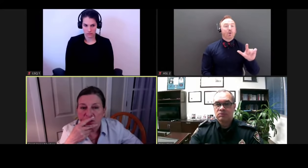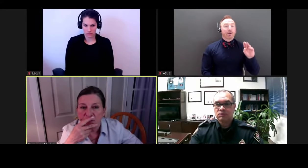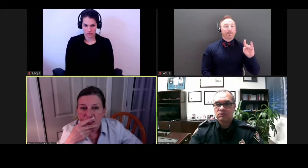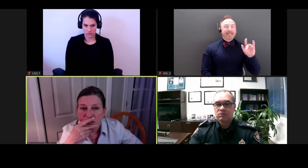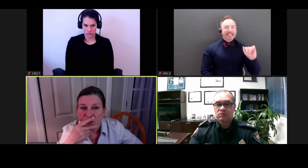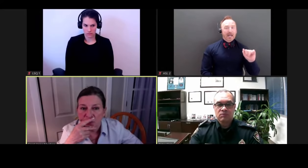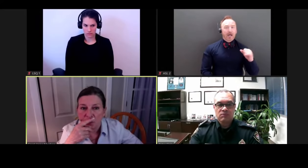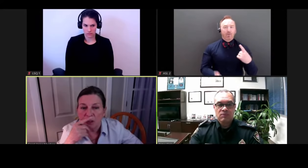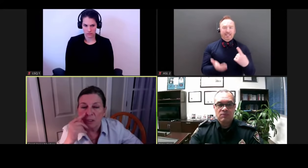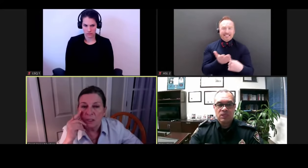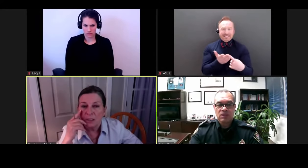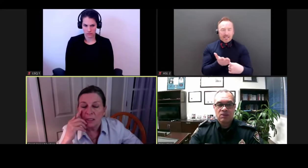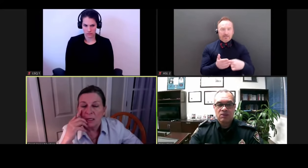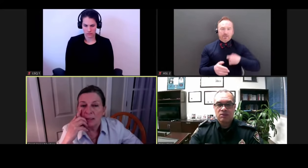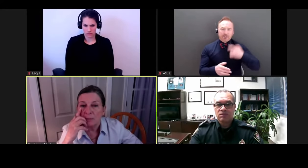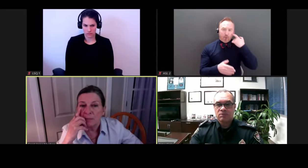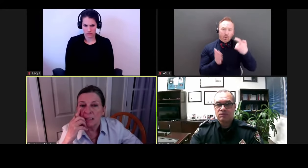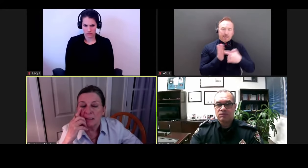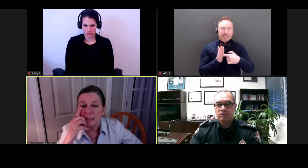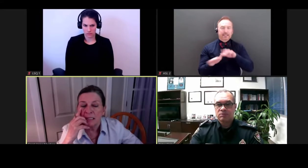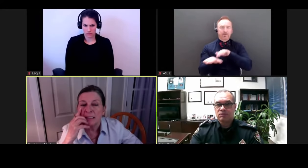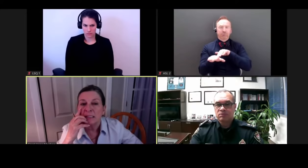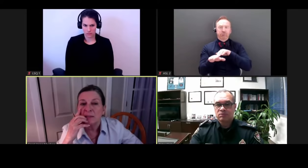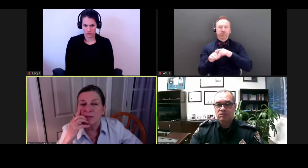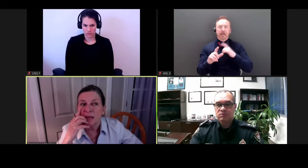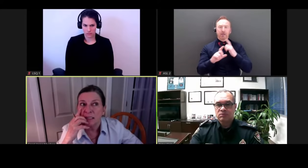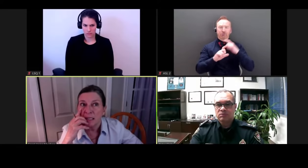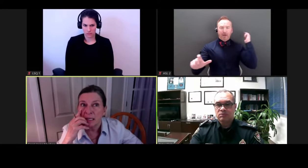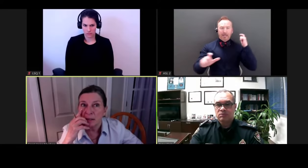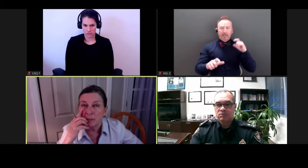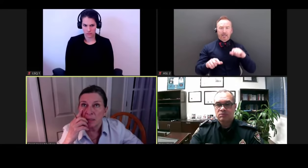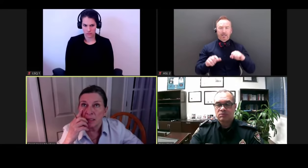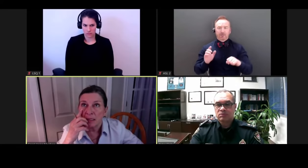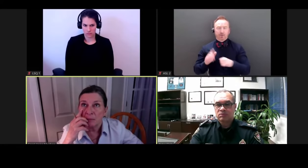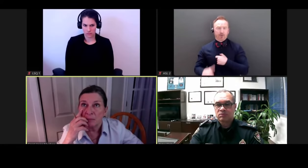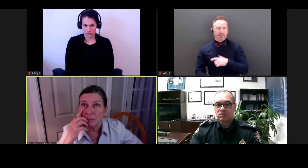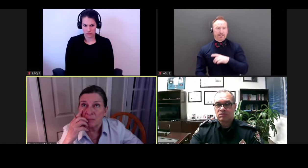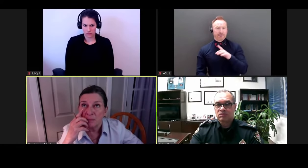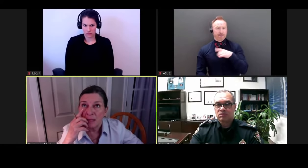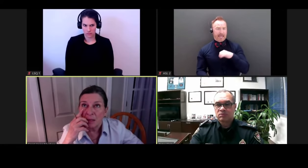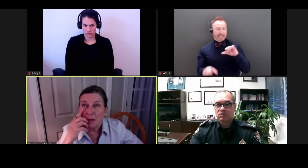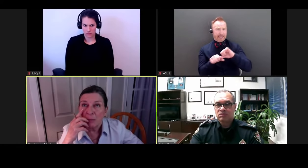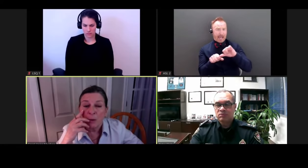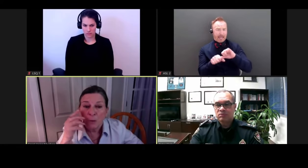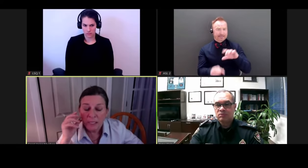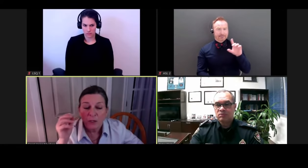canisters of diesel fuel. Is this in fact,